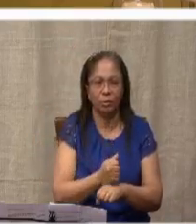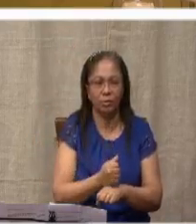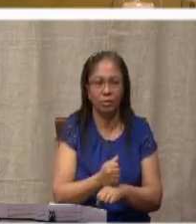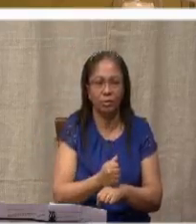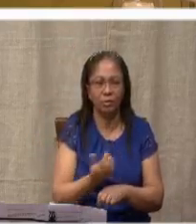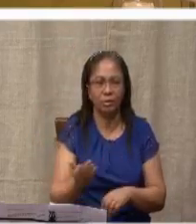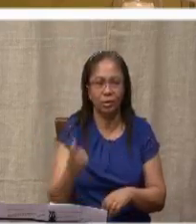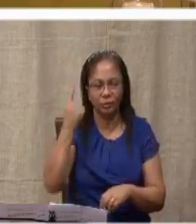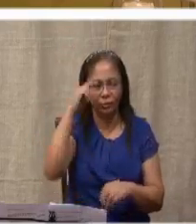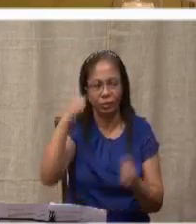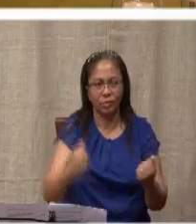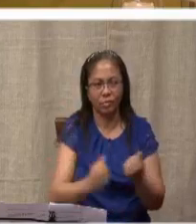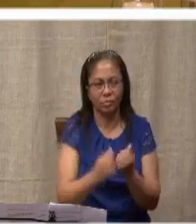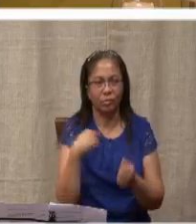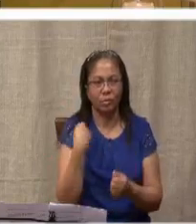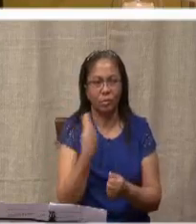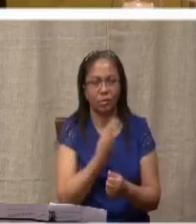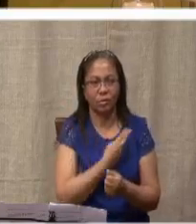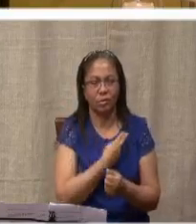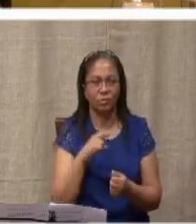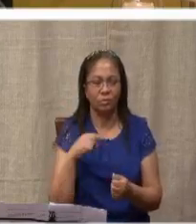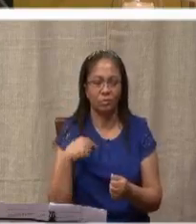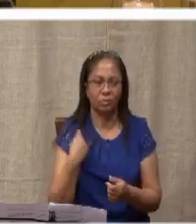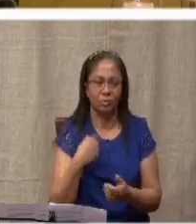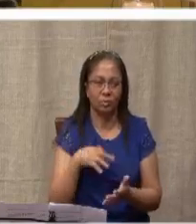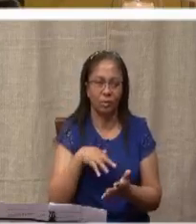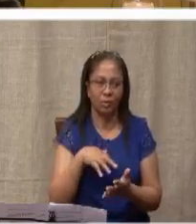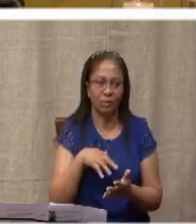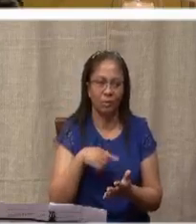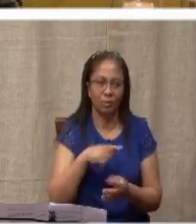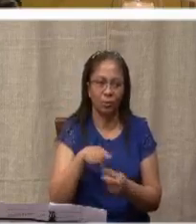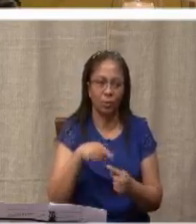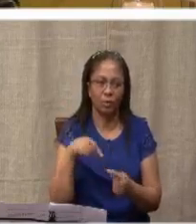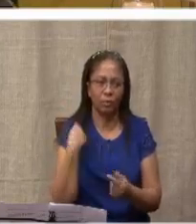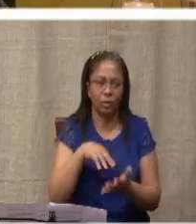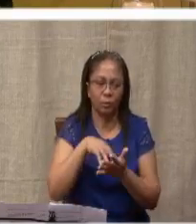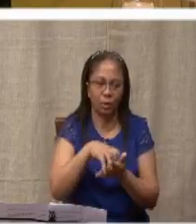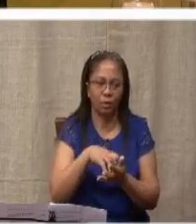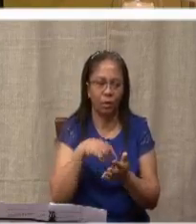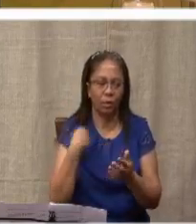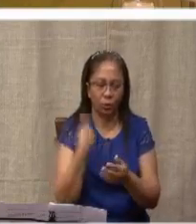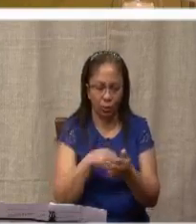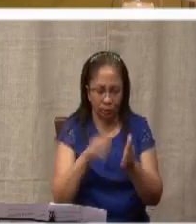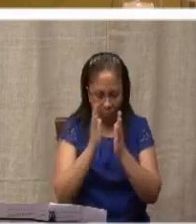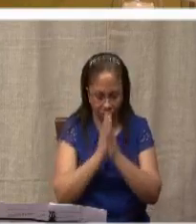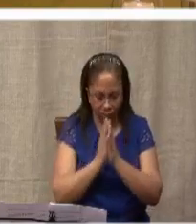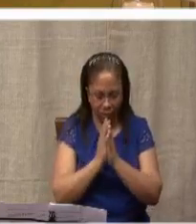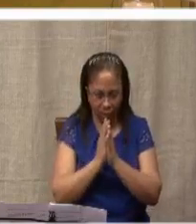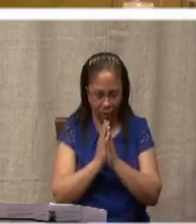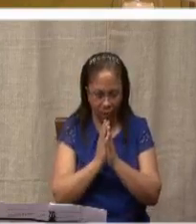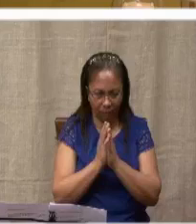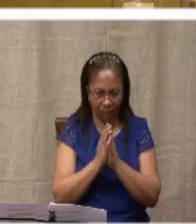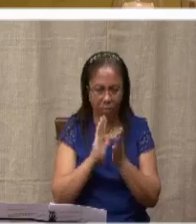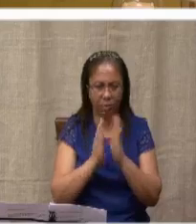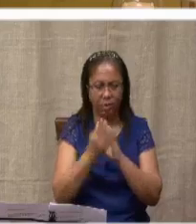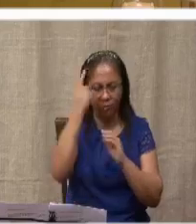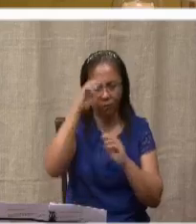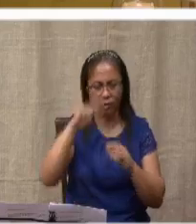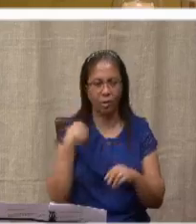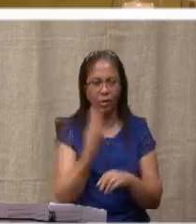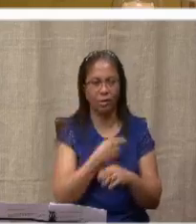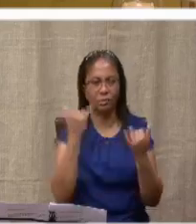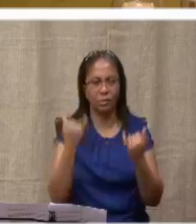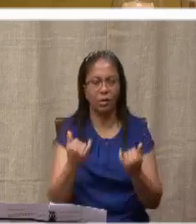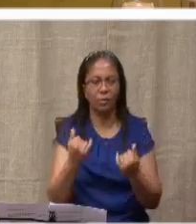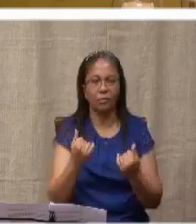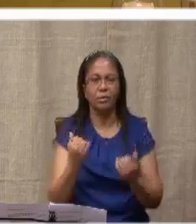to sustain us in your frailty in our frailty grant we pray that they may become for us now